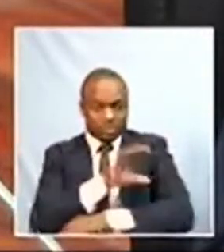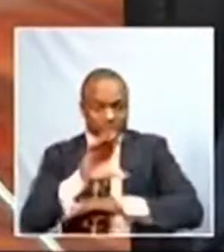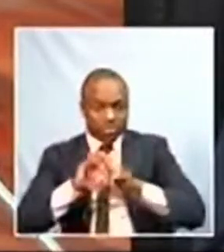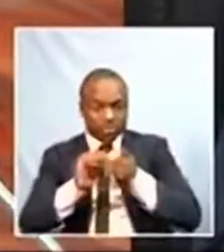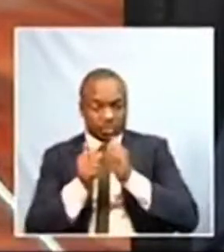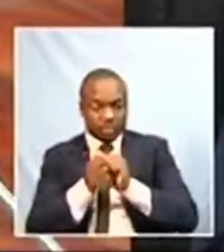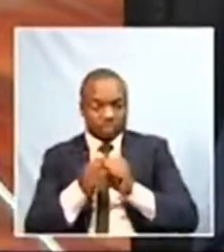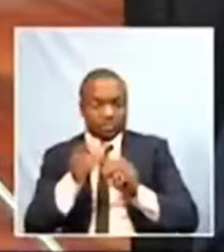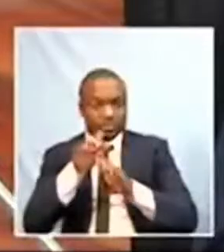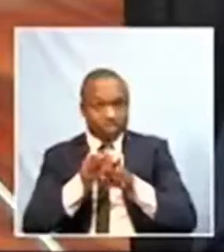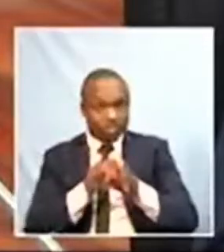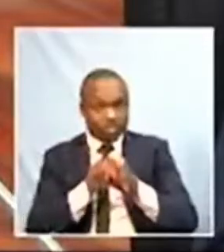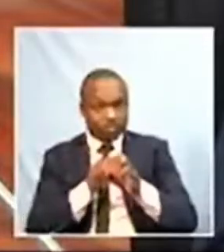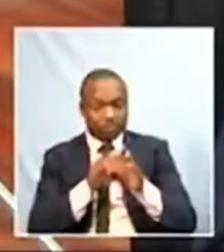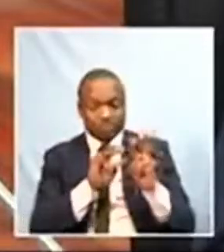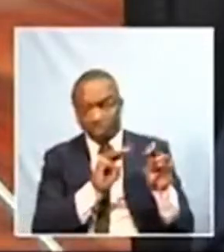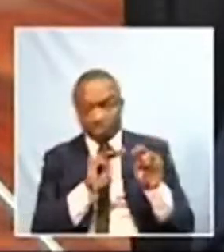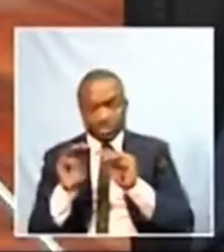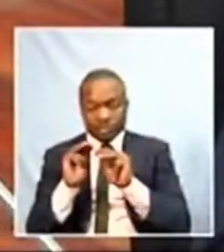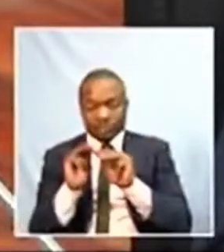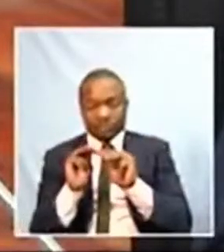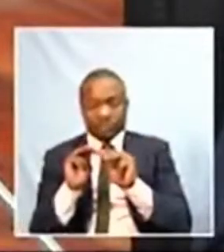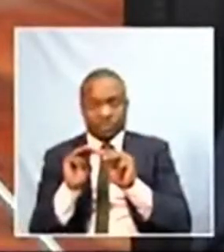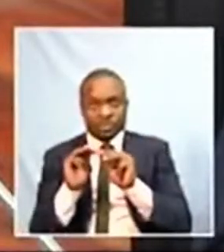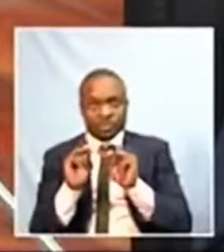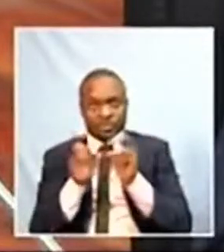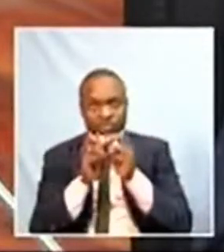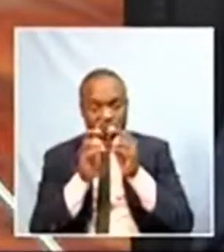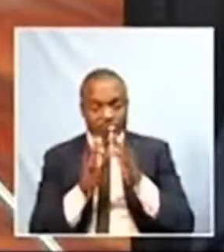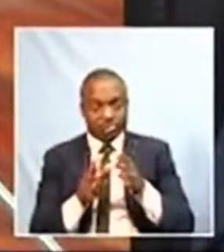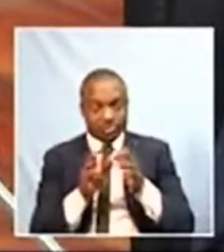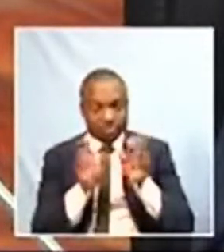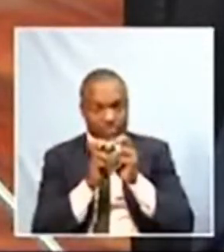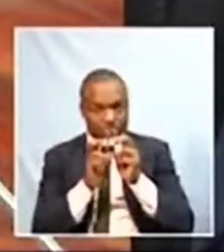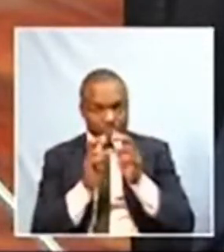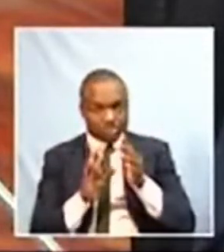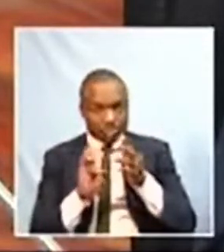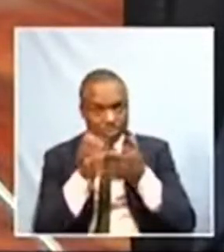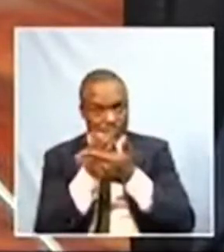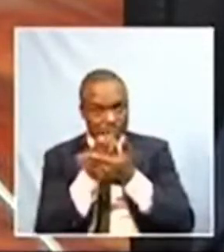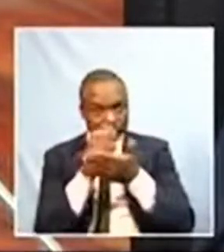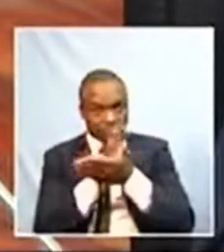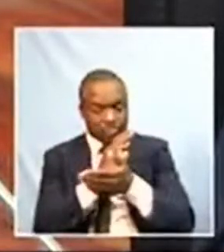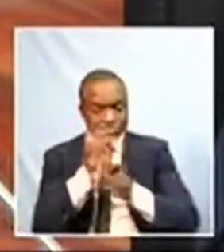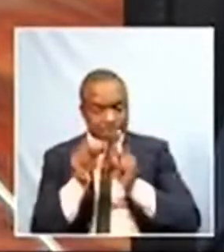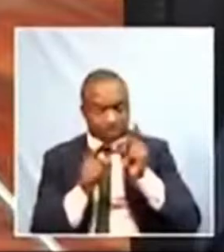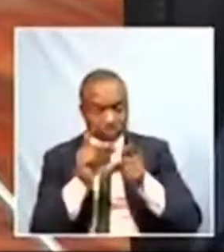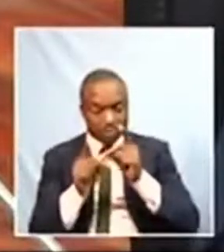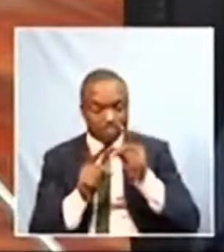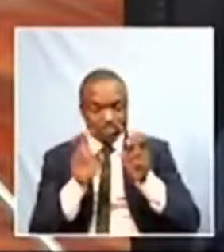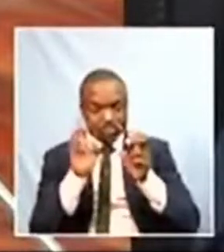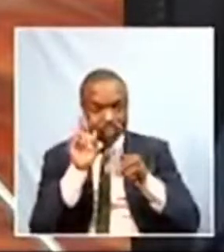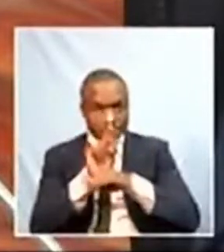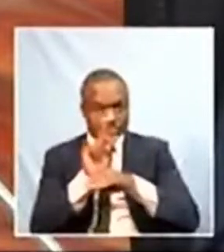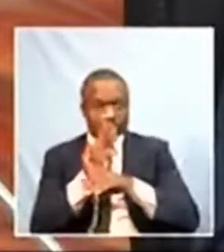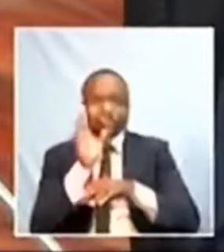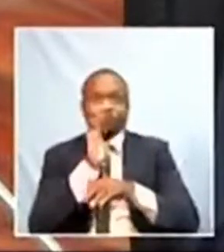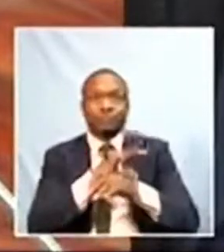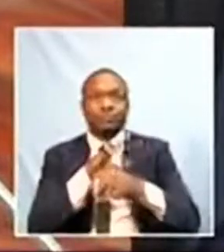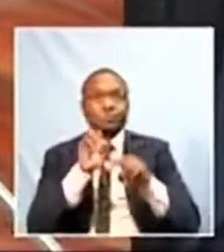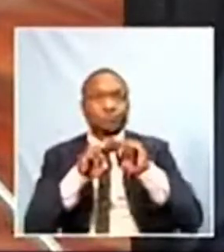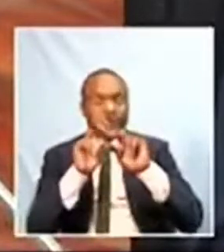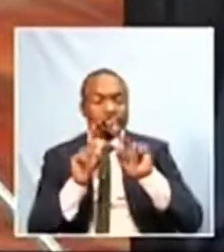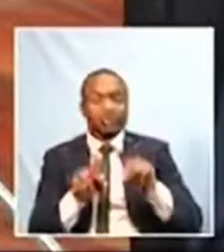slow pace of the contractor, and the contractor was engaged to speed up the process, and the project is complete.